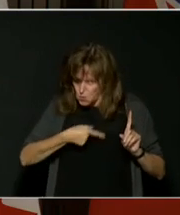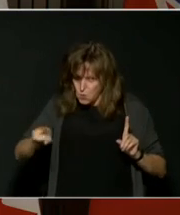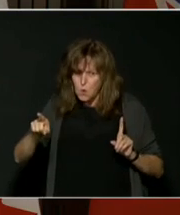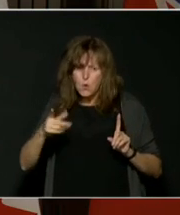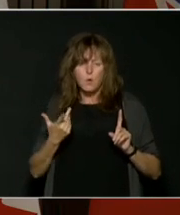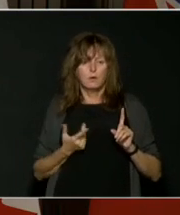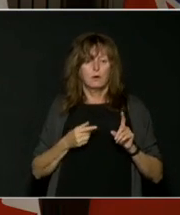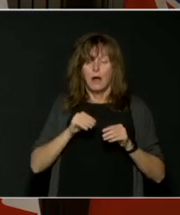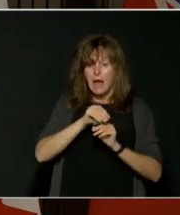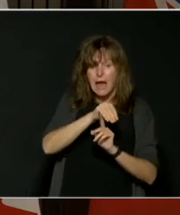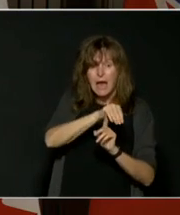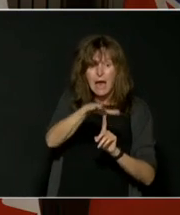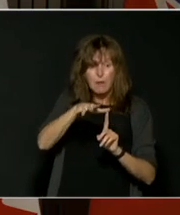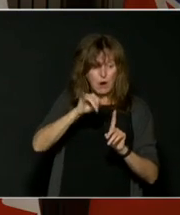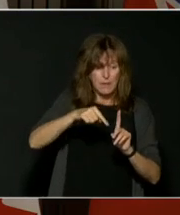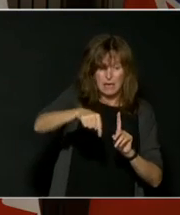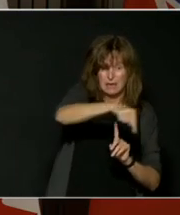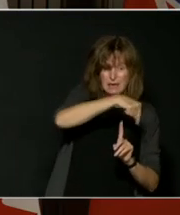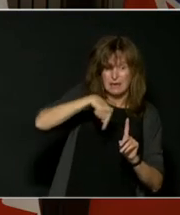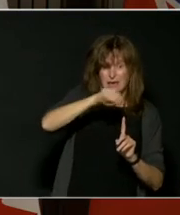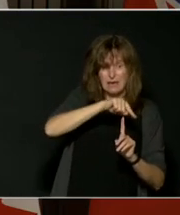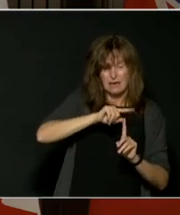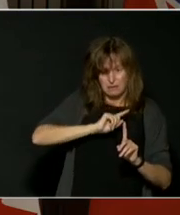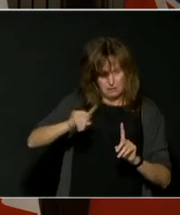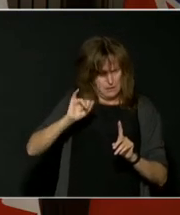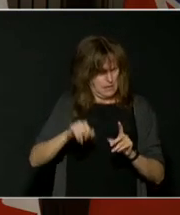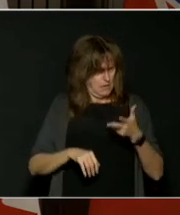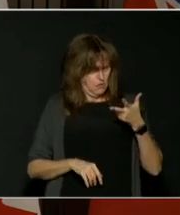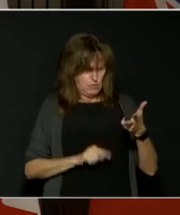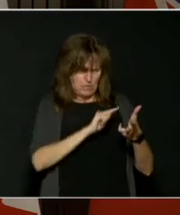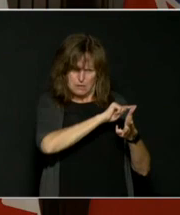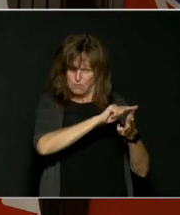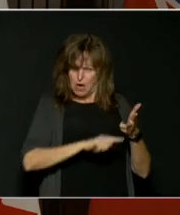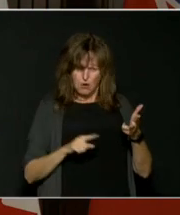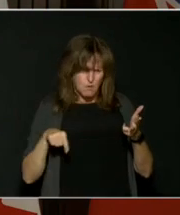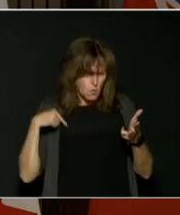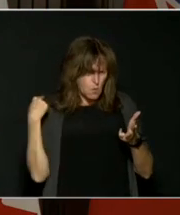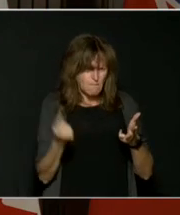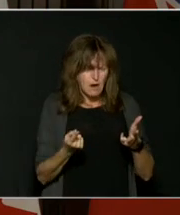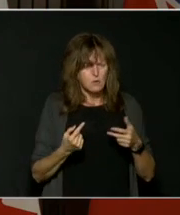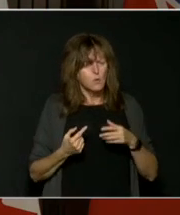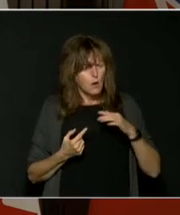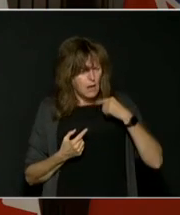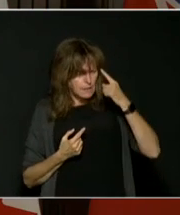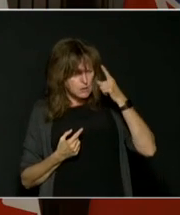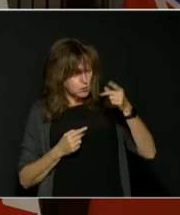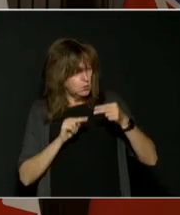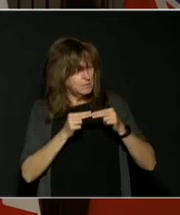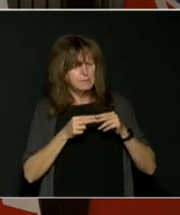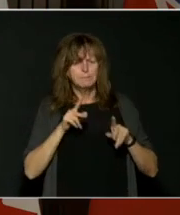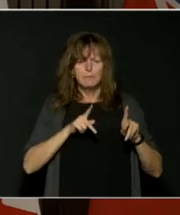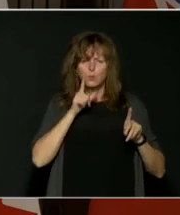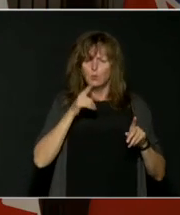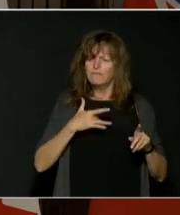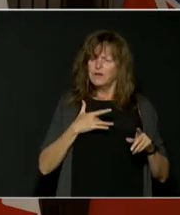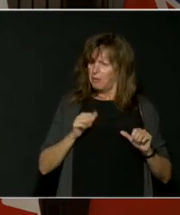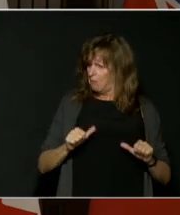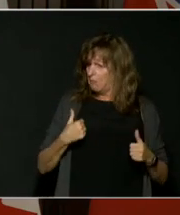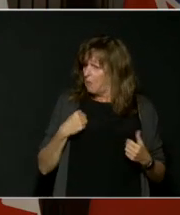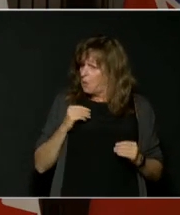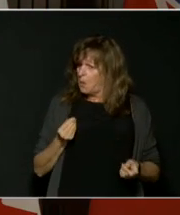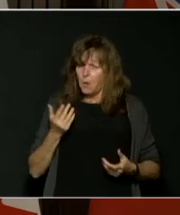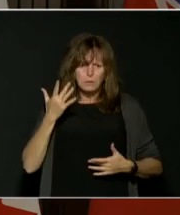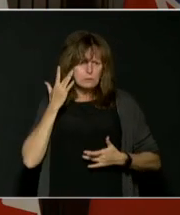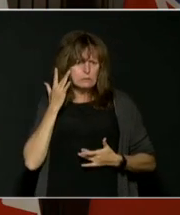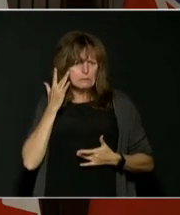is asymptomatic people. And here we're looking at people who live or work in a setting where